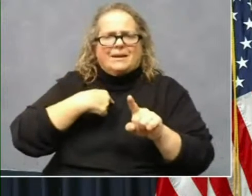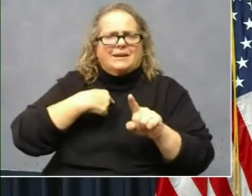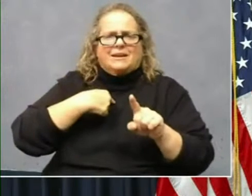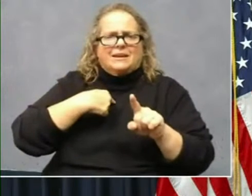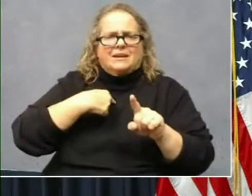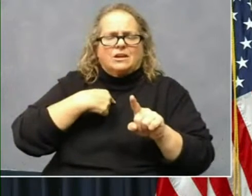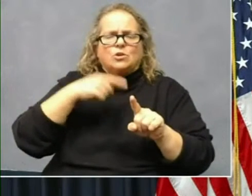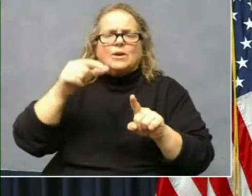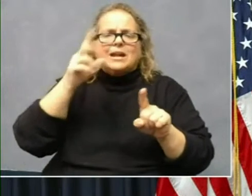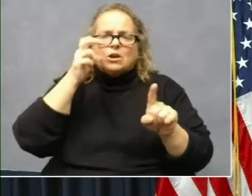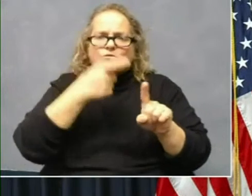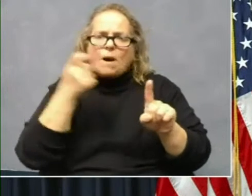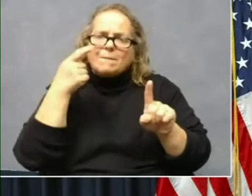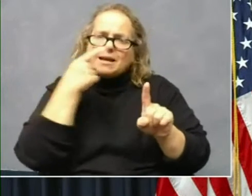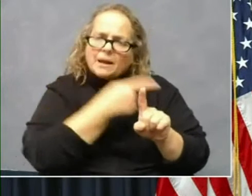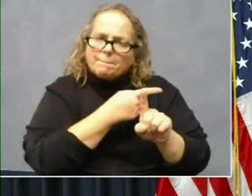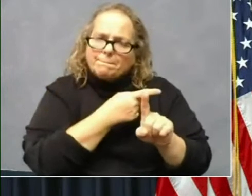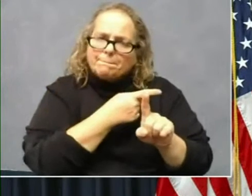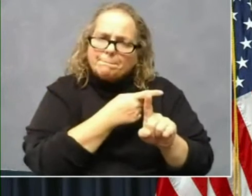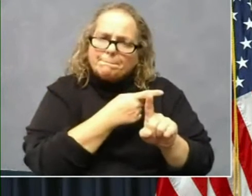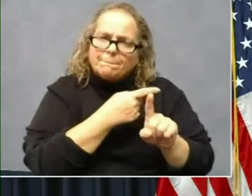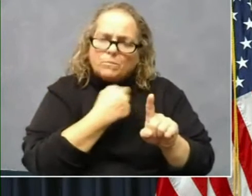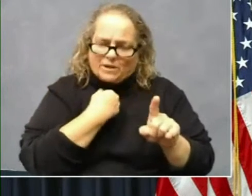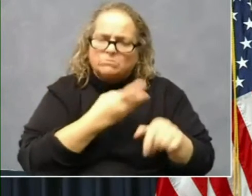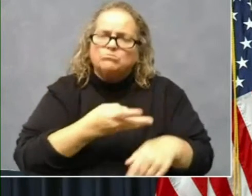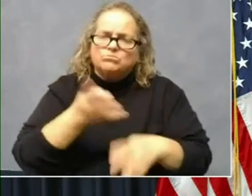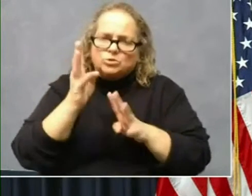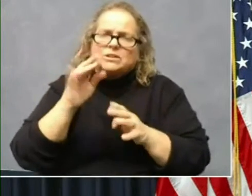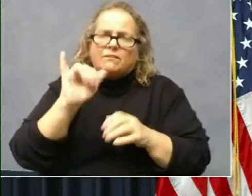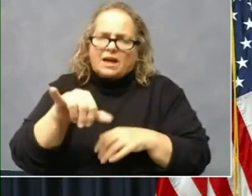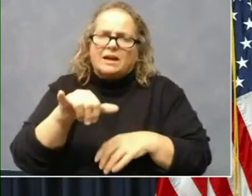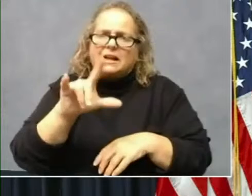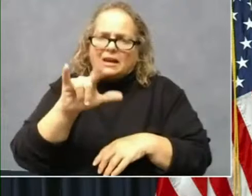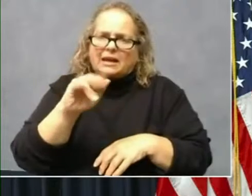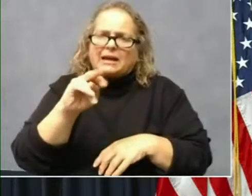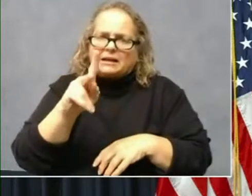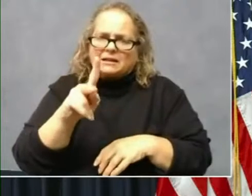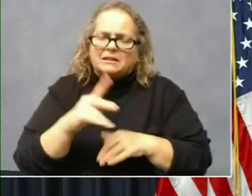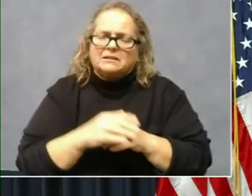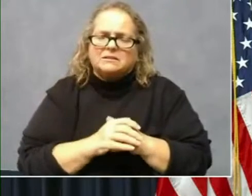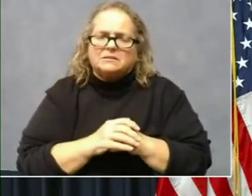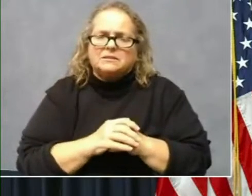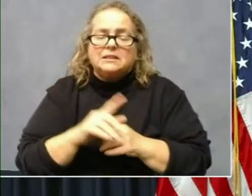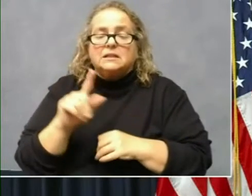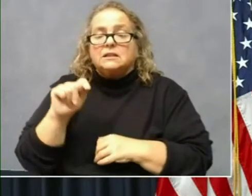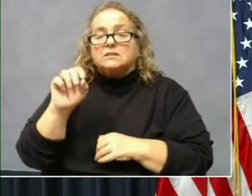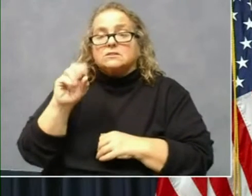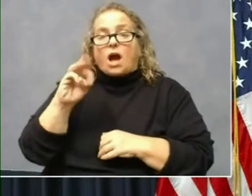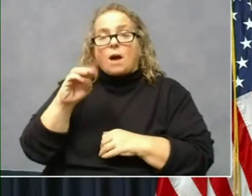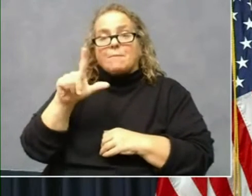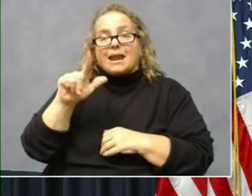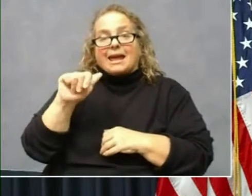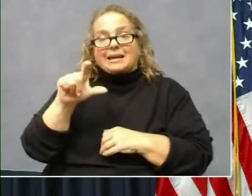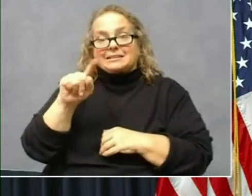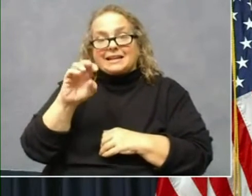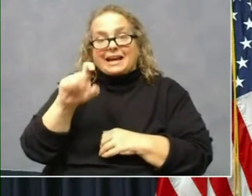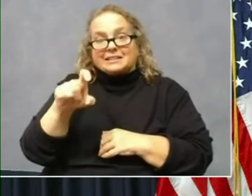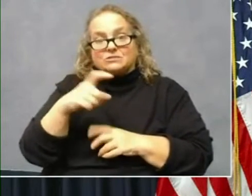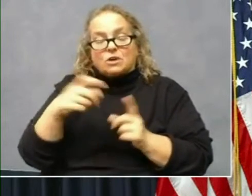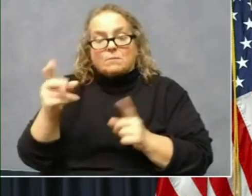Tom Latek from Kentucky Today. Thank you, Governor, and good